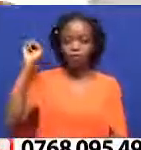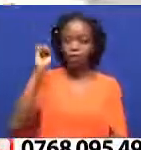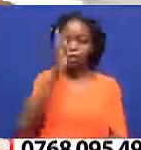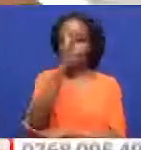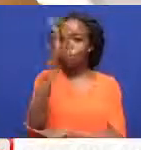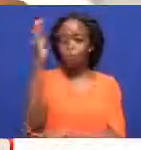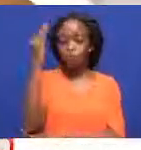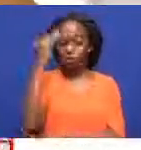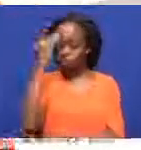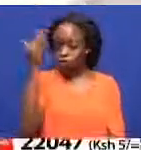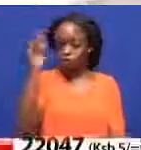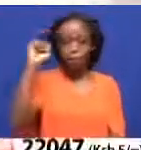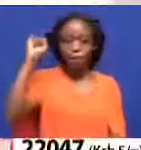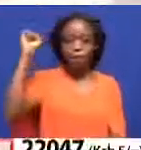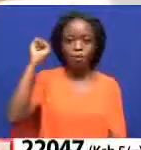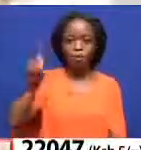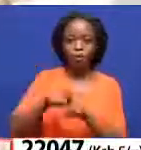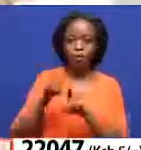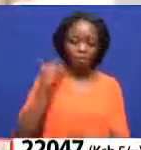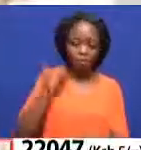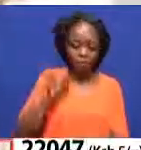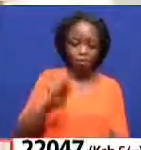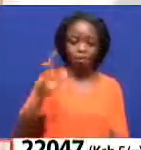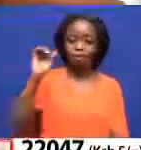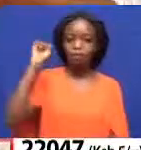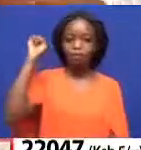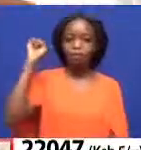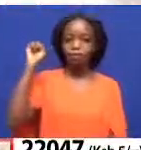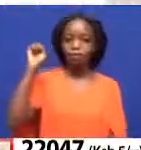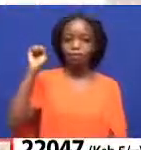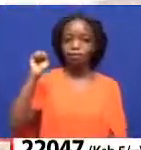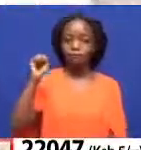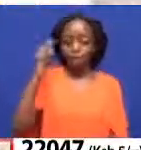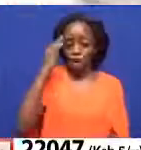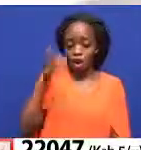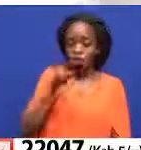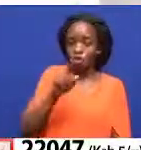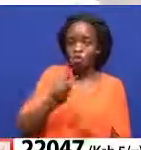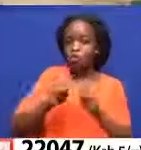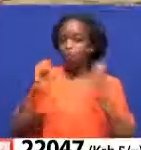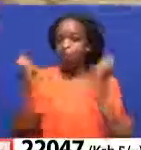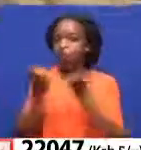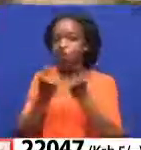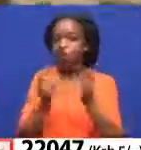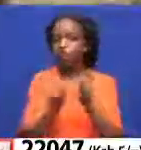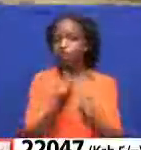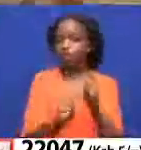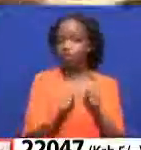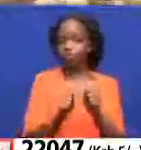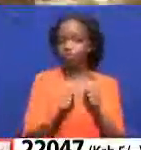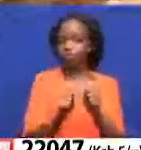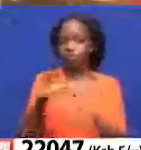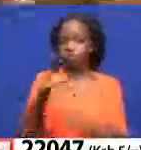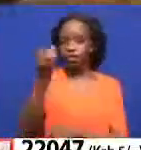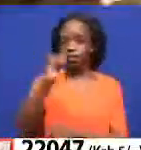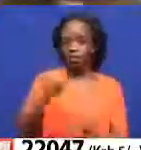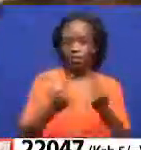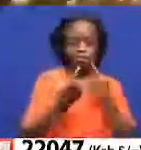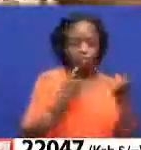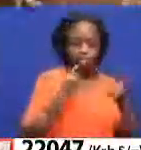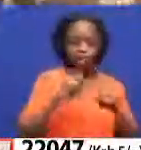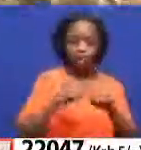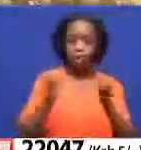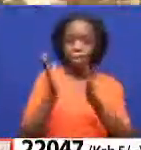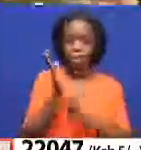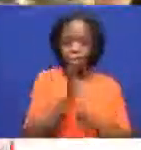haijui siasa na haitaki siasa. Na haitaki kujua wewe ni kabila gani. Tobiko was speaking during an exercise